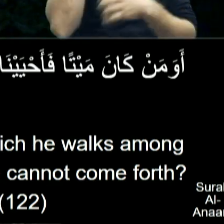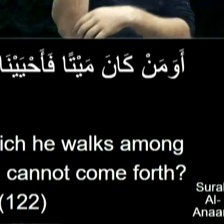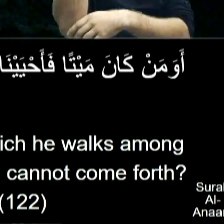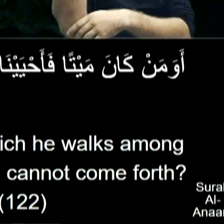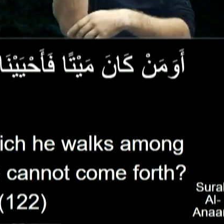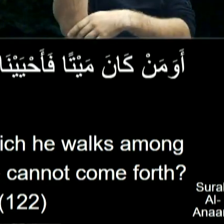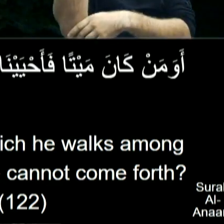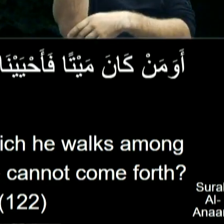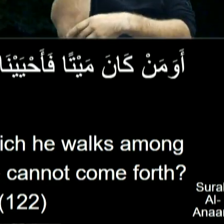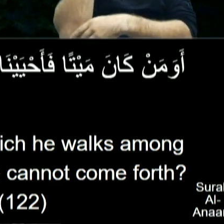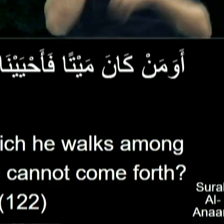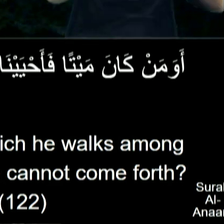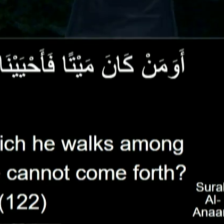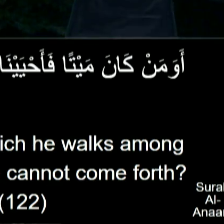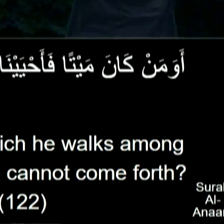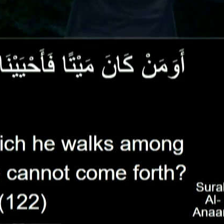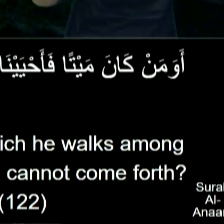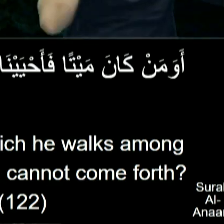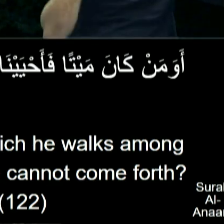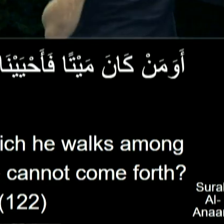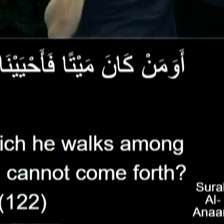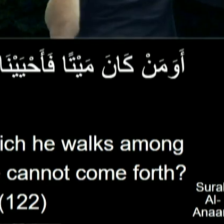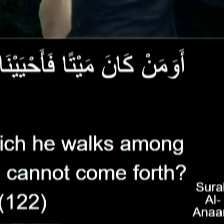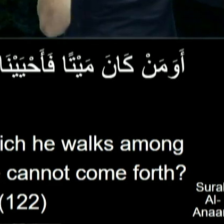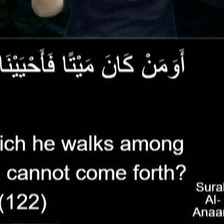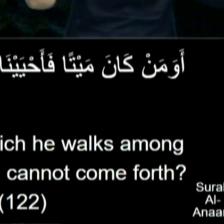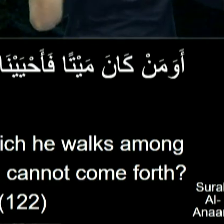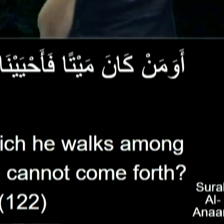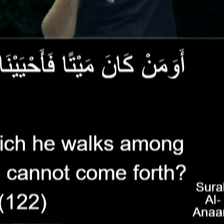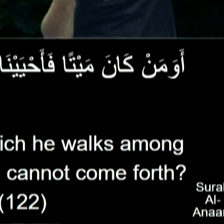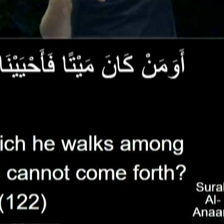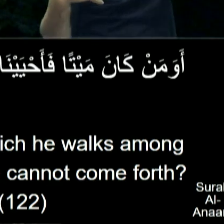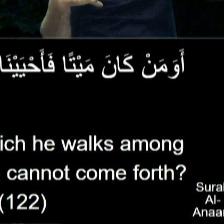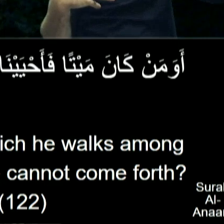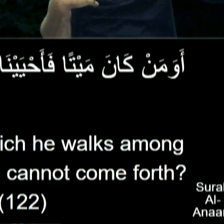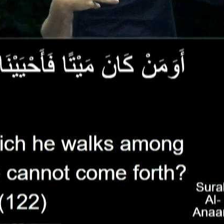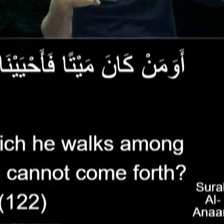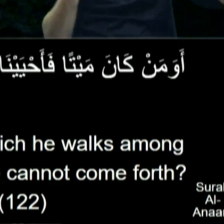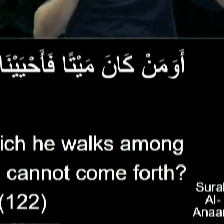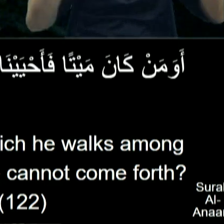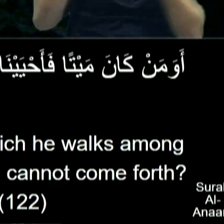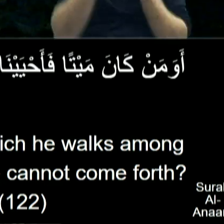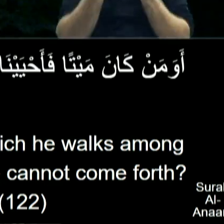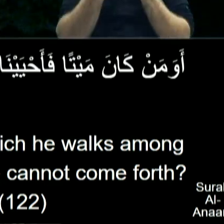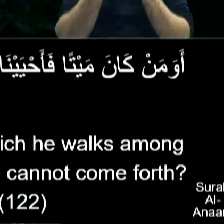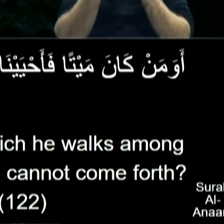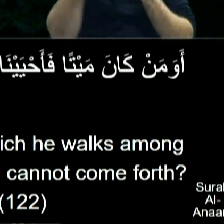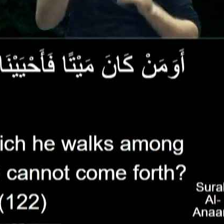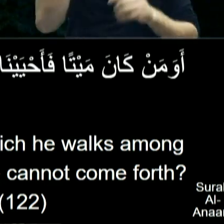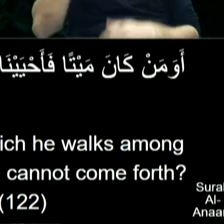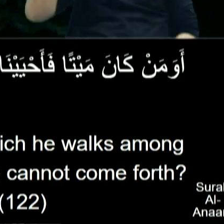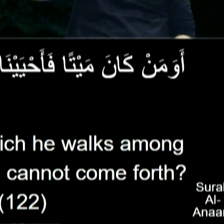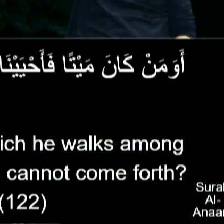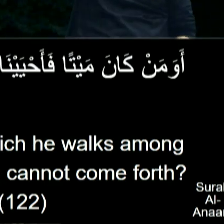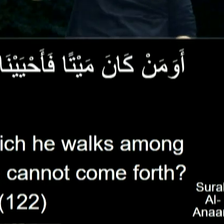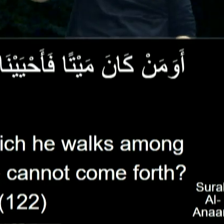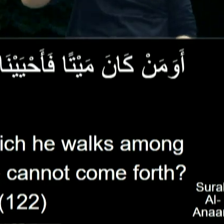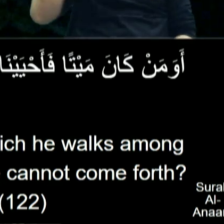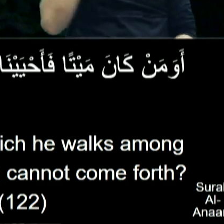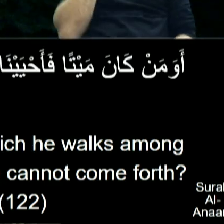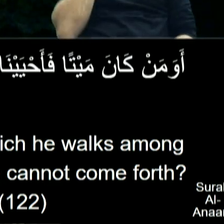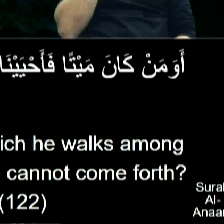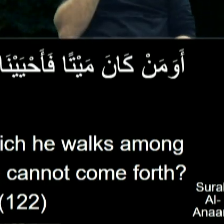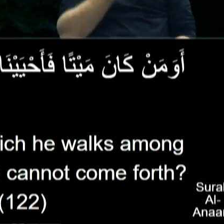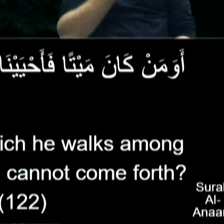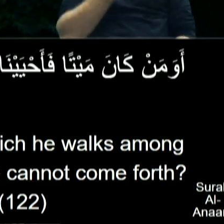to block the sunlight coming in, it's dark in your room, and then you claim with ignorance that the light doesn't exist. It exists, you